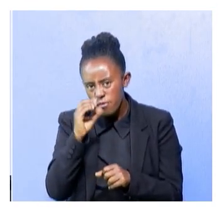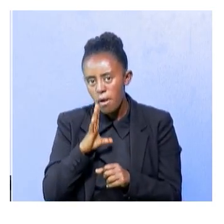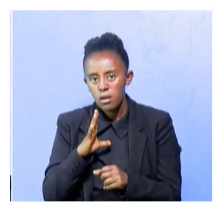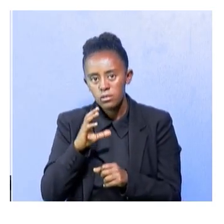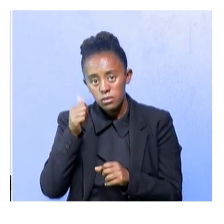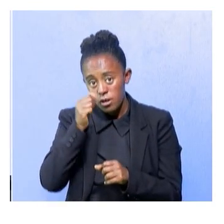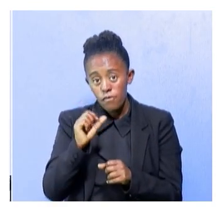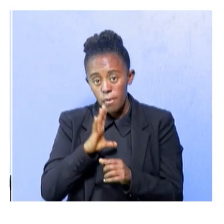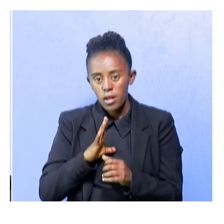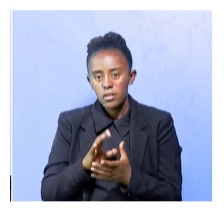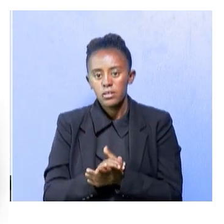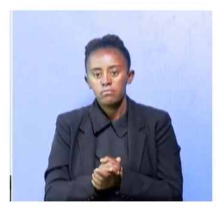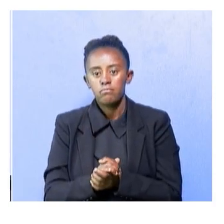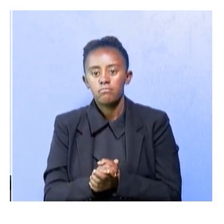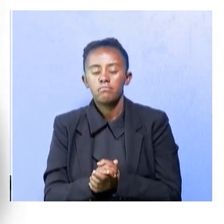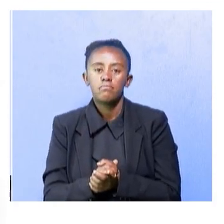likes him.